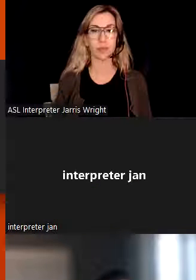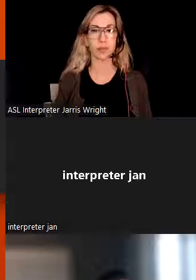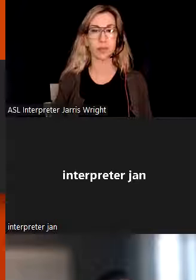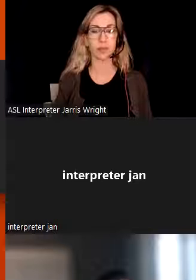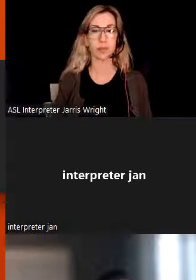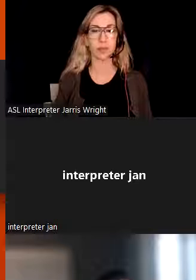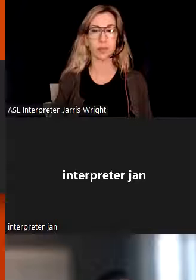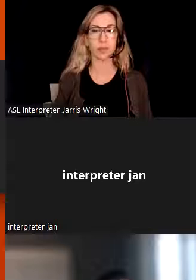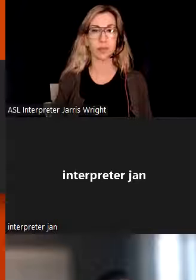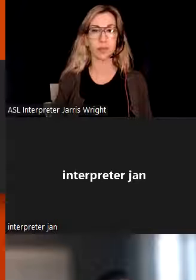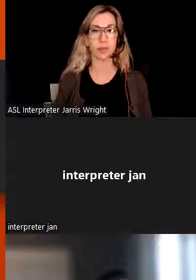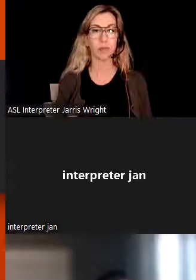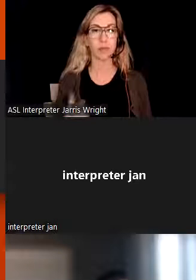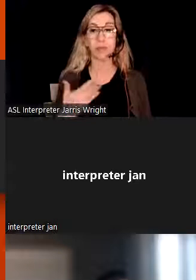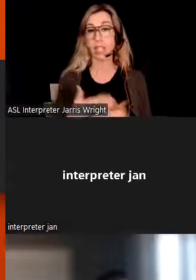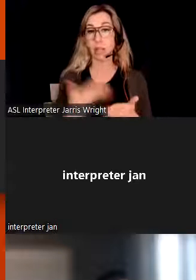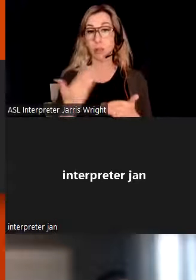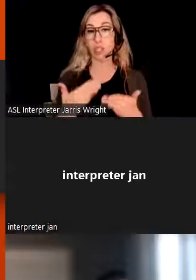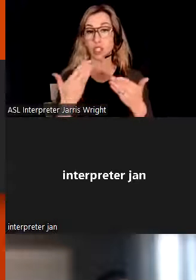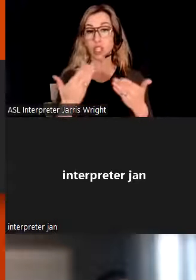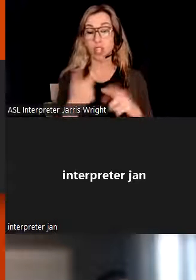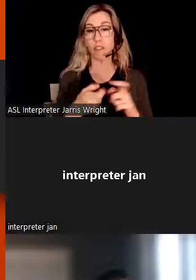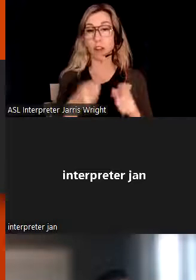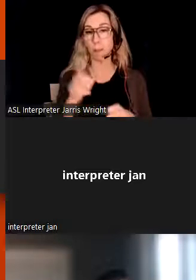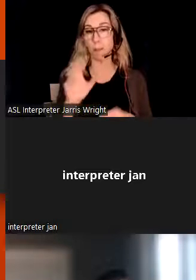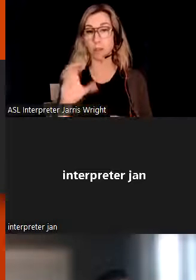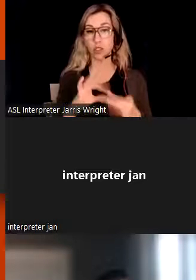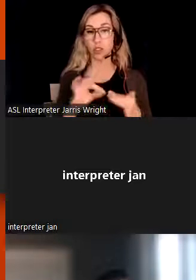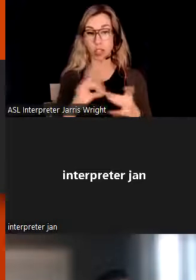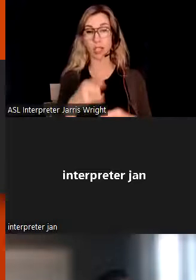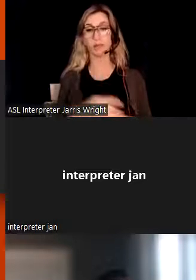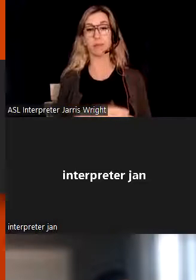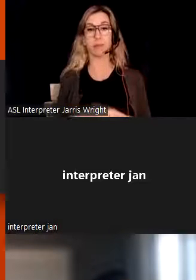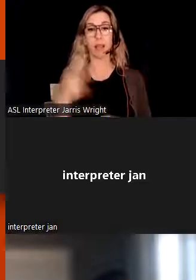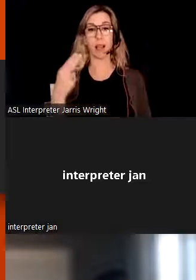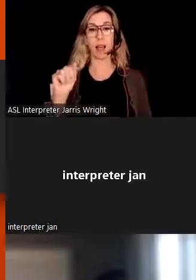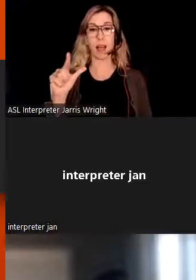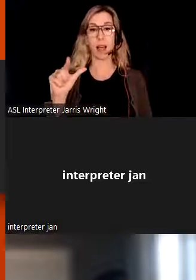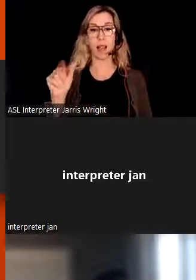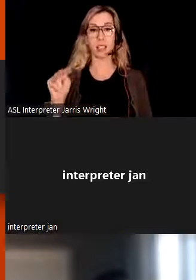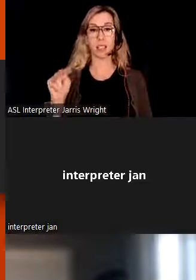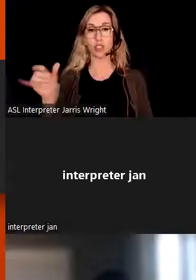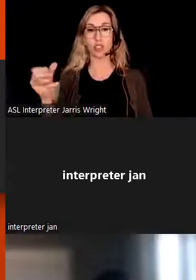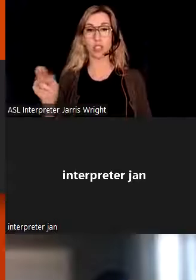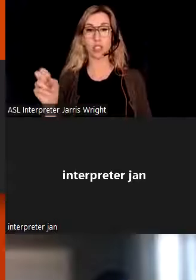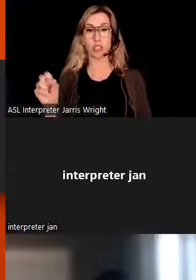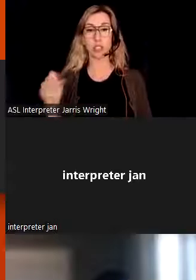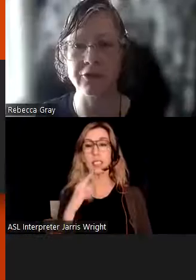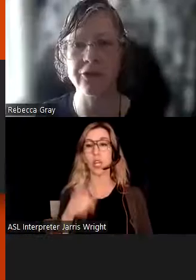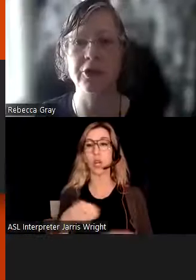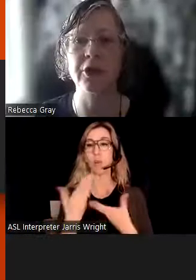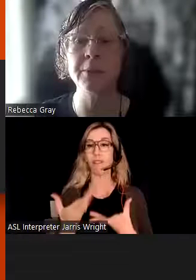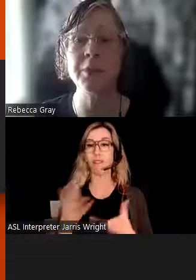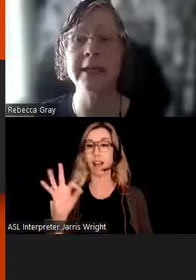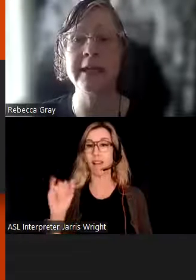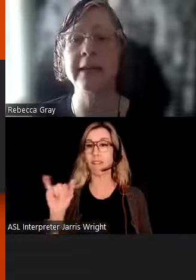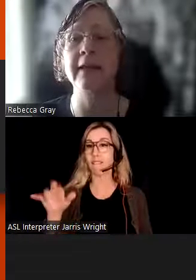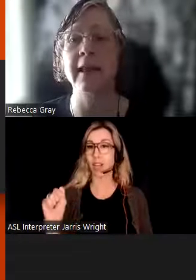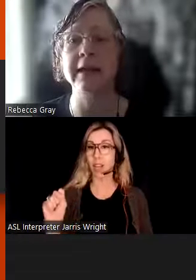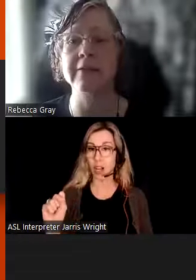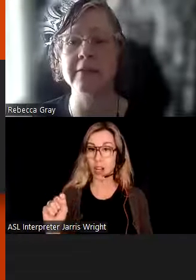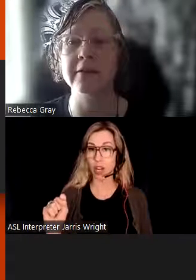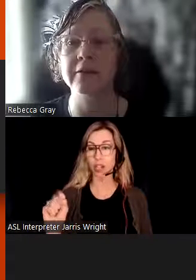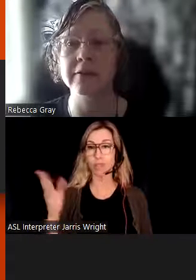I have some suggestions from the chat. Alan Johnson said, provide fairs /